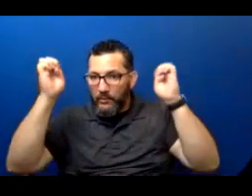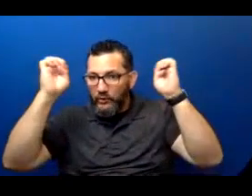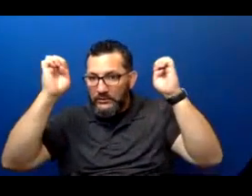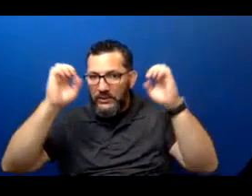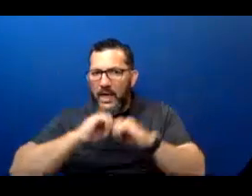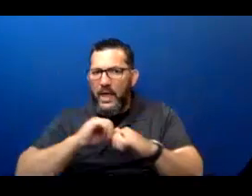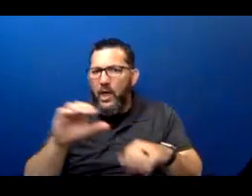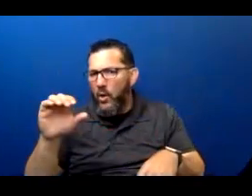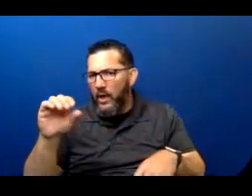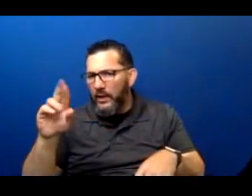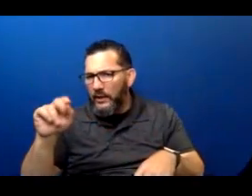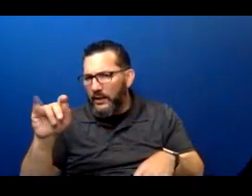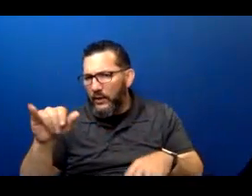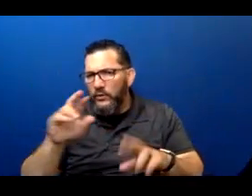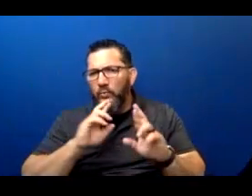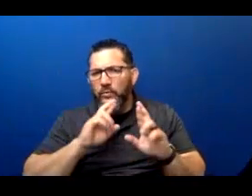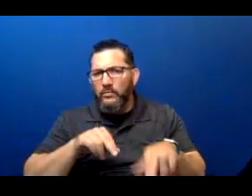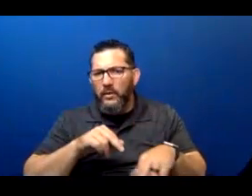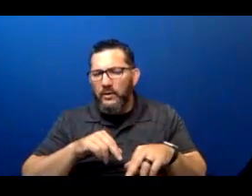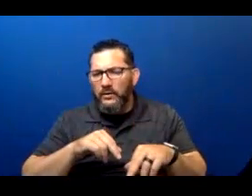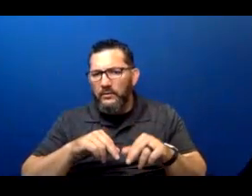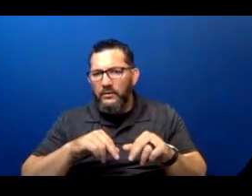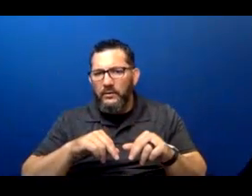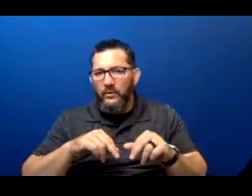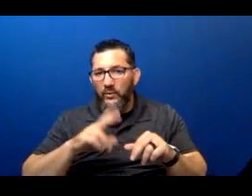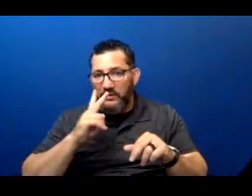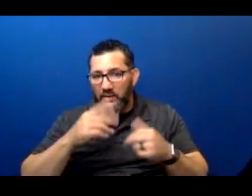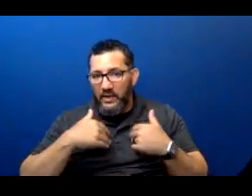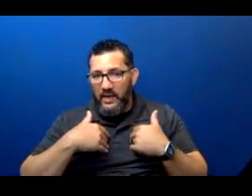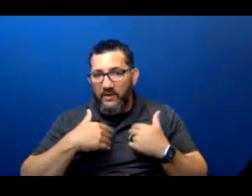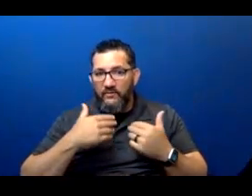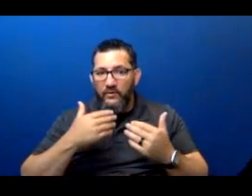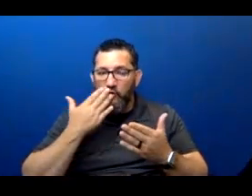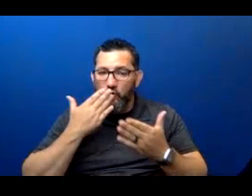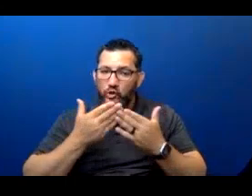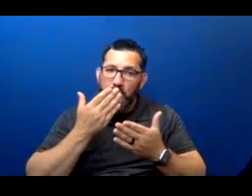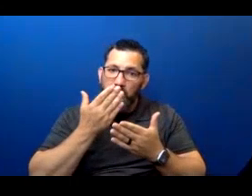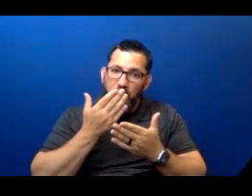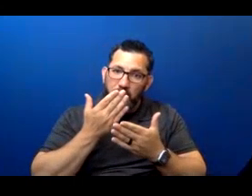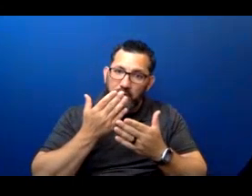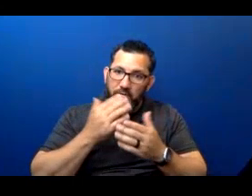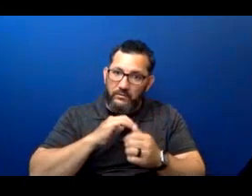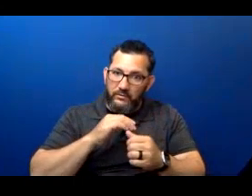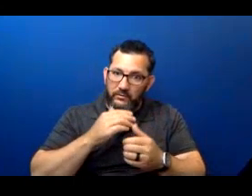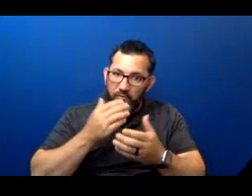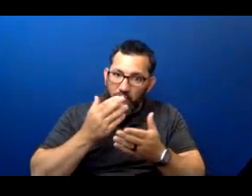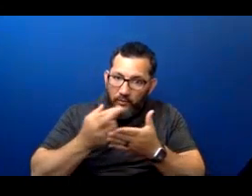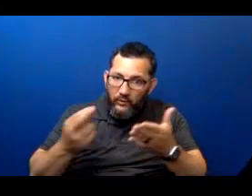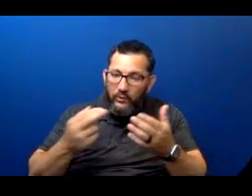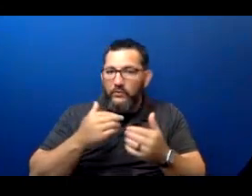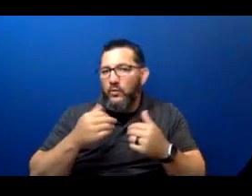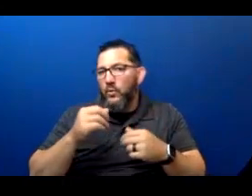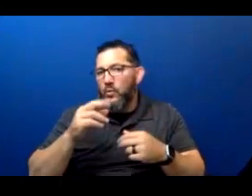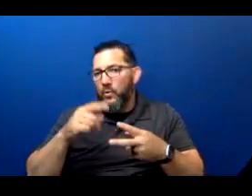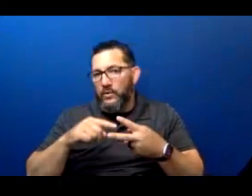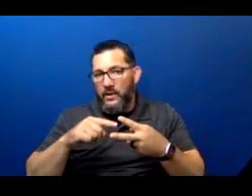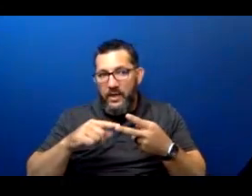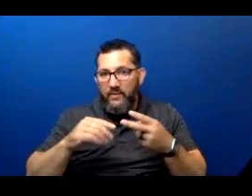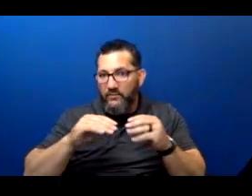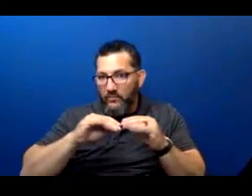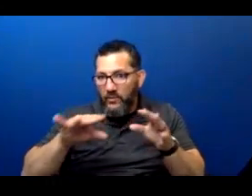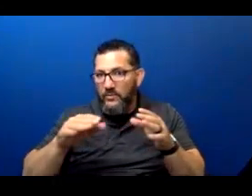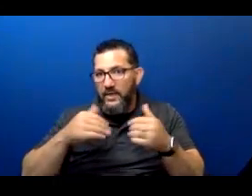case, it tells us how equipped they are to support widespread vaccination efforts as well.